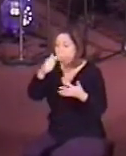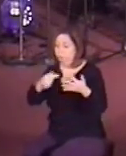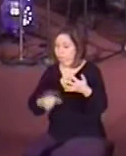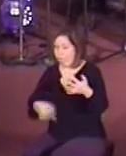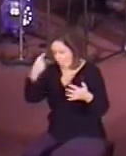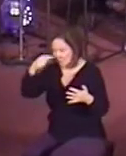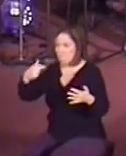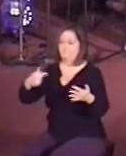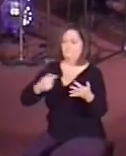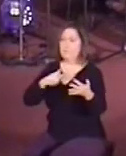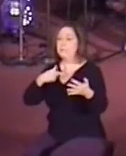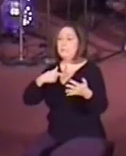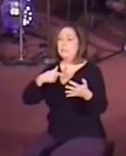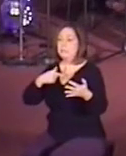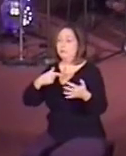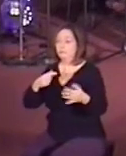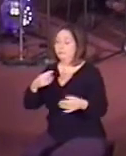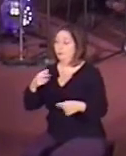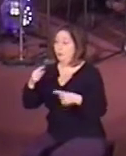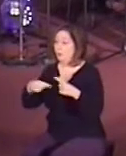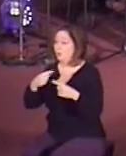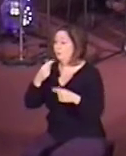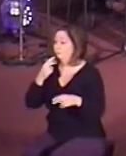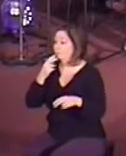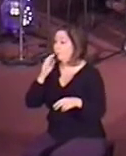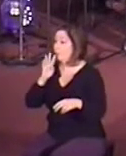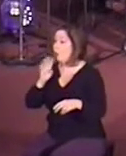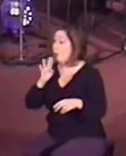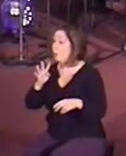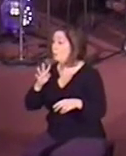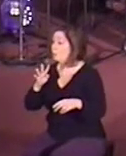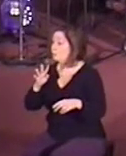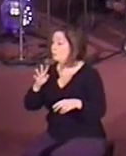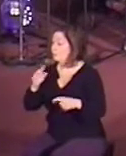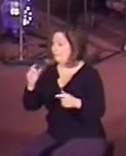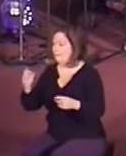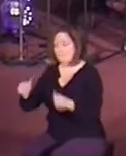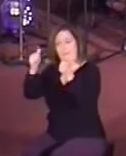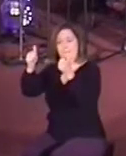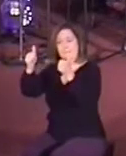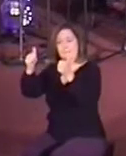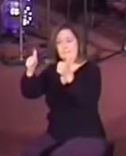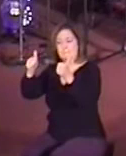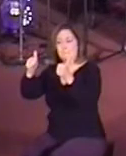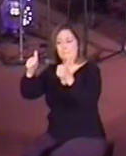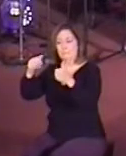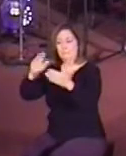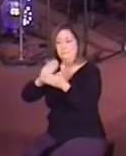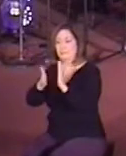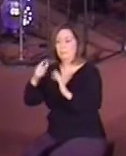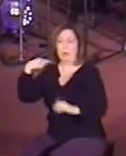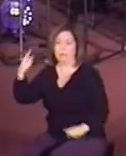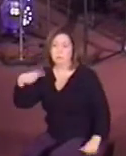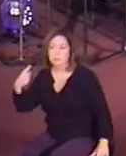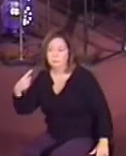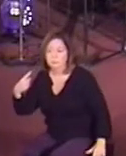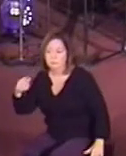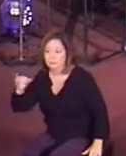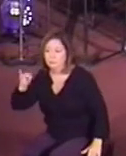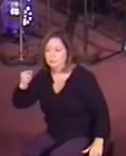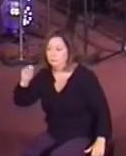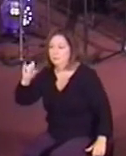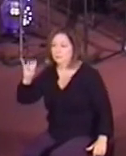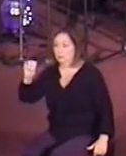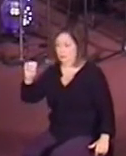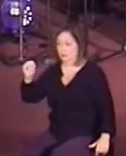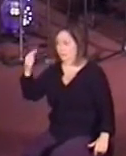as the words fell from his mouth, is what the Bible says, immediately he went insane. Immediately his